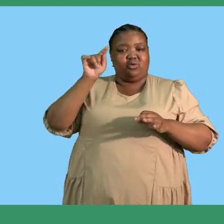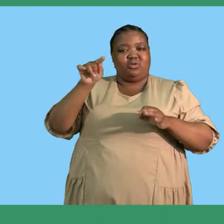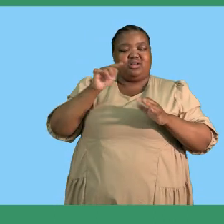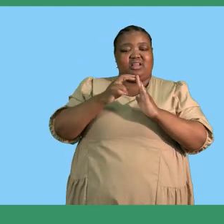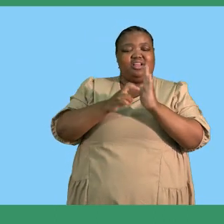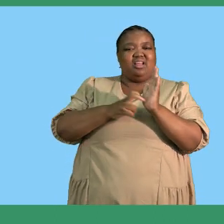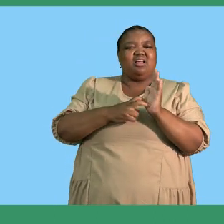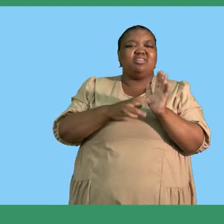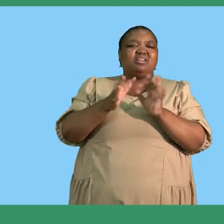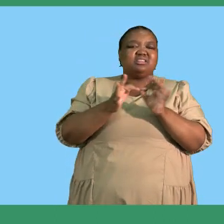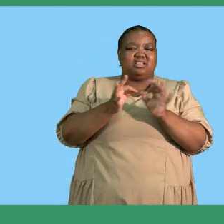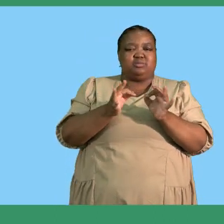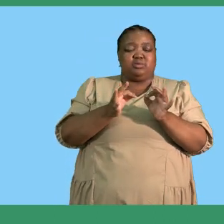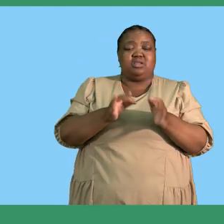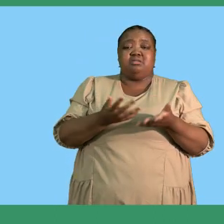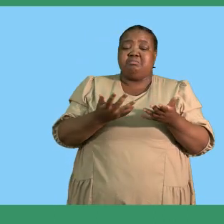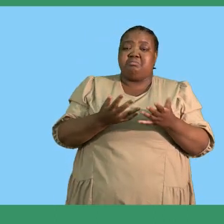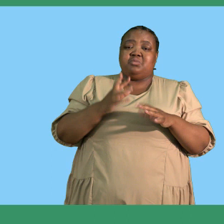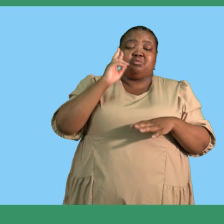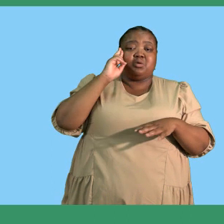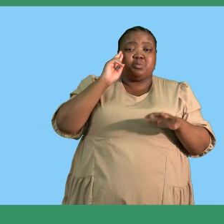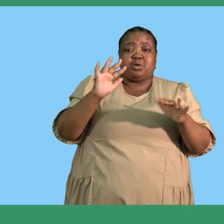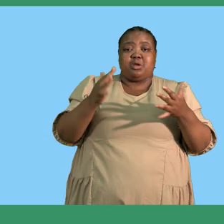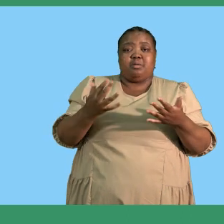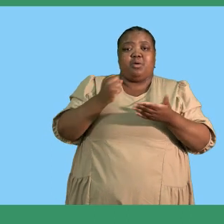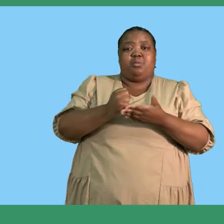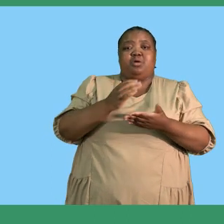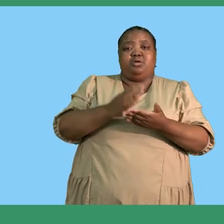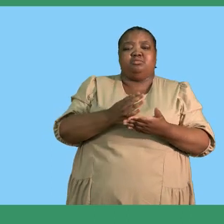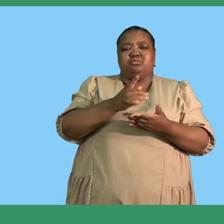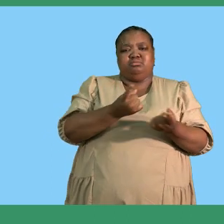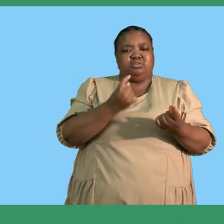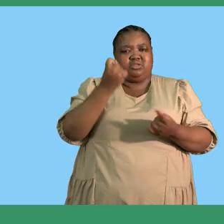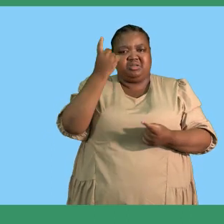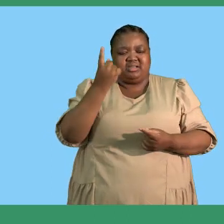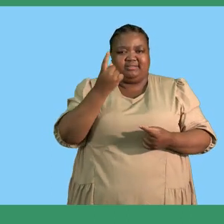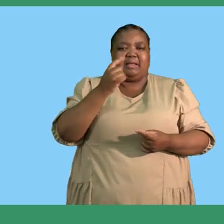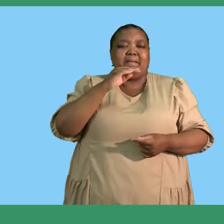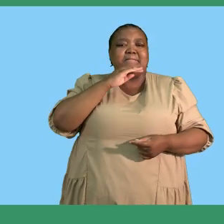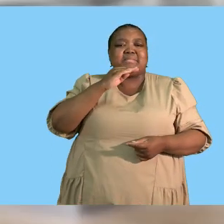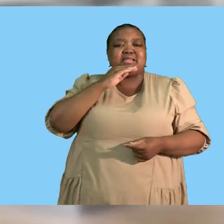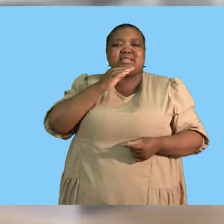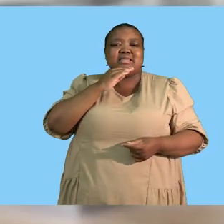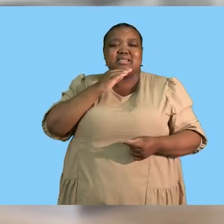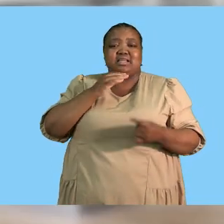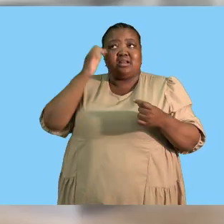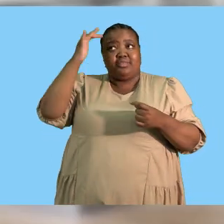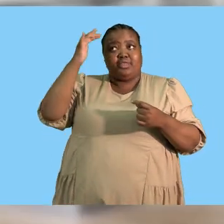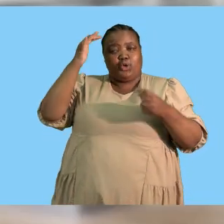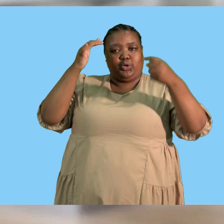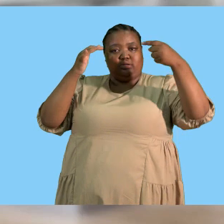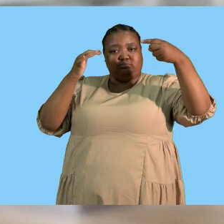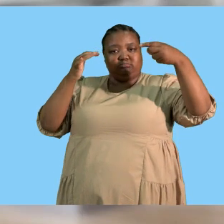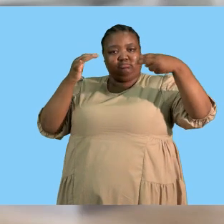ethics. In order for you to remember, you must make sure that you understand the meaning of each